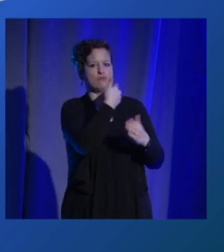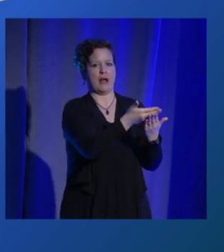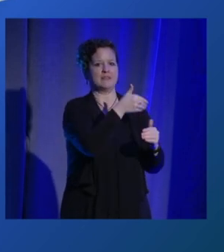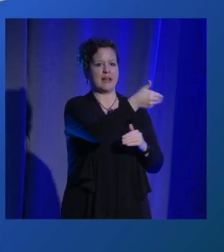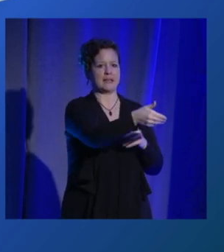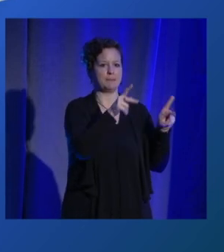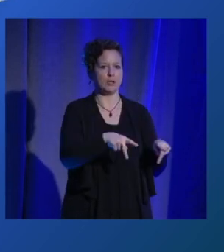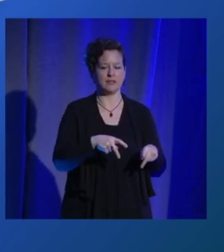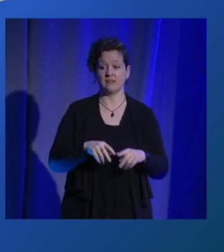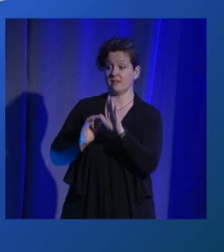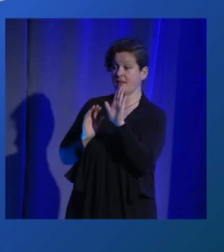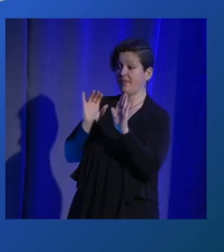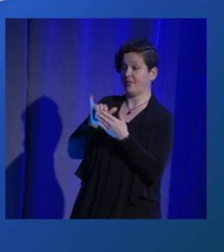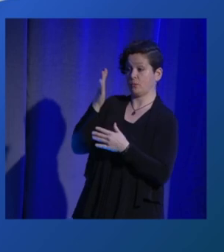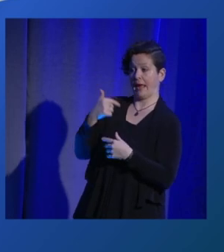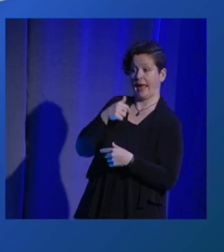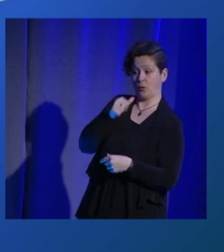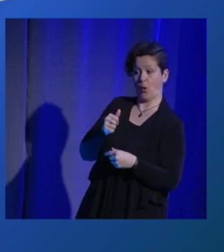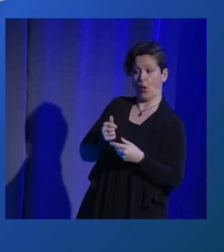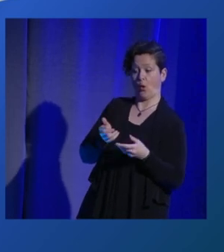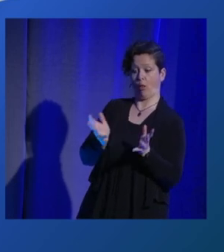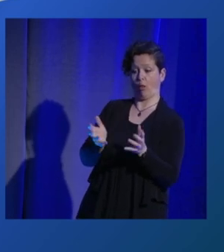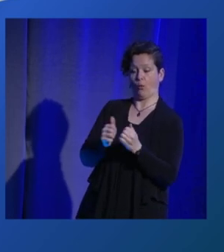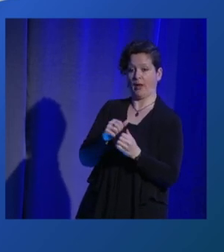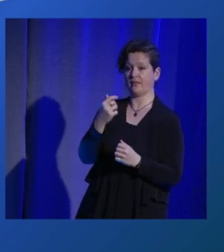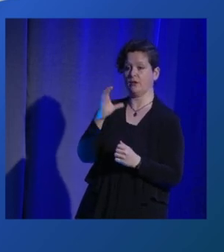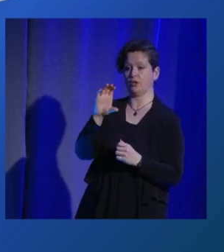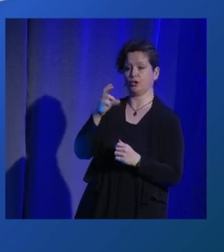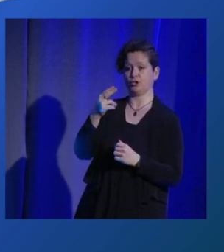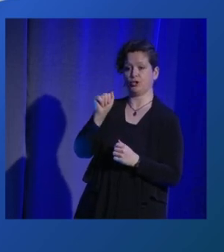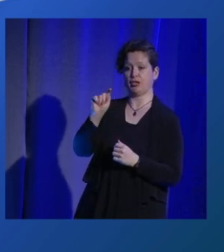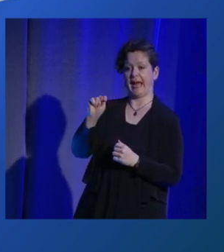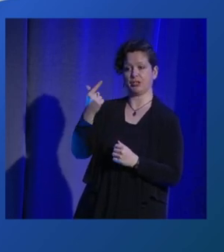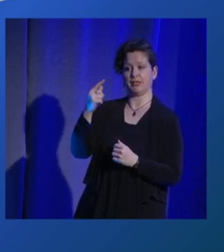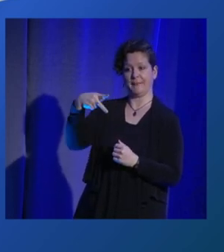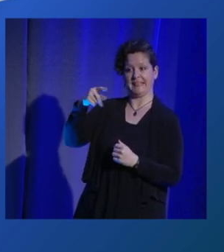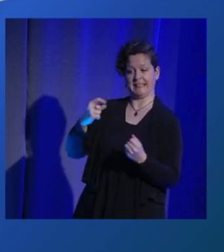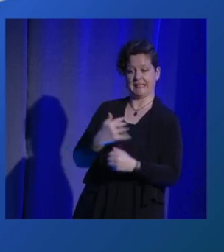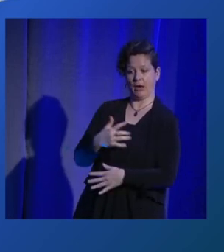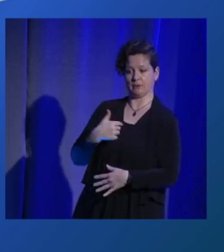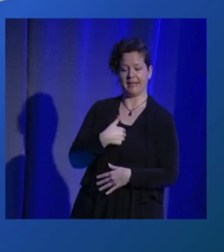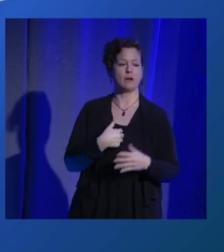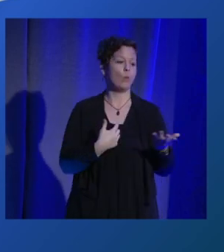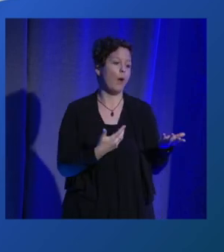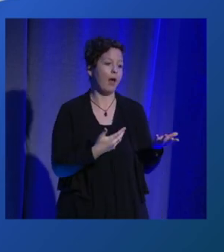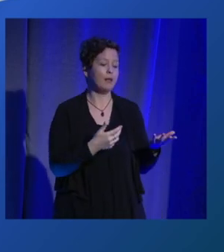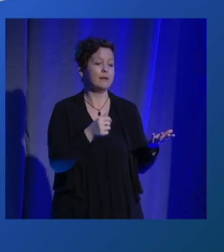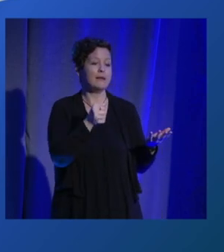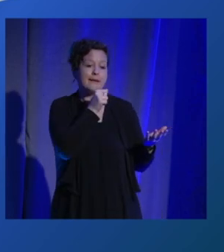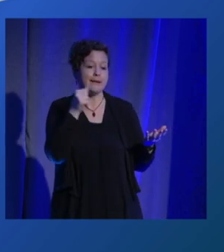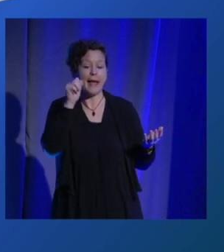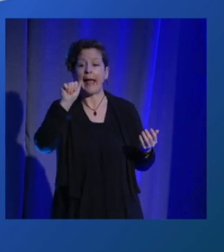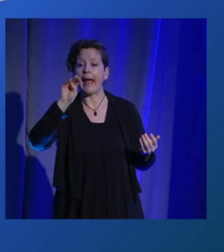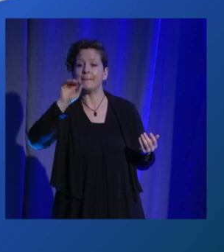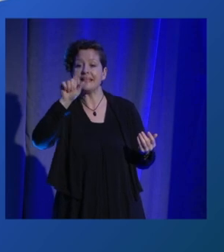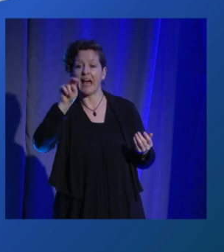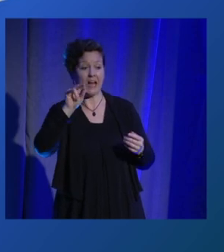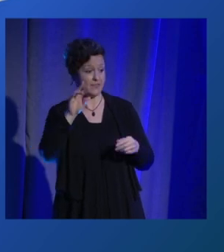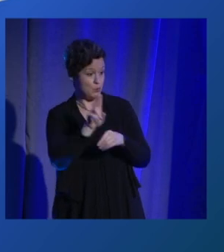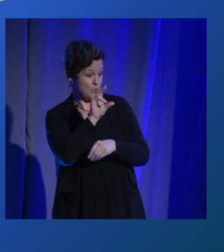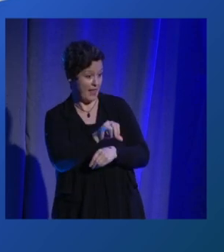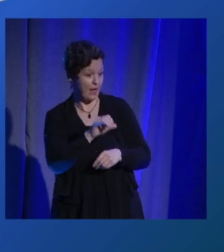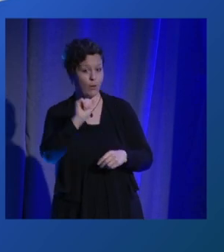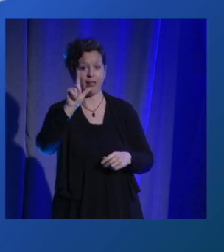GPT that much it it scares me I mean if you're using Amazon regardless you're informing an AI algorithm right that's true